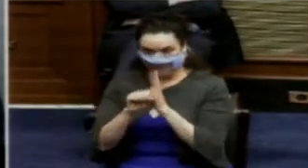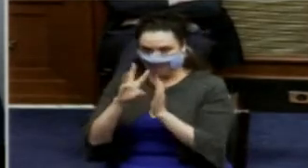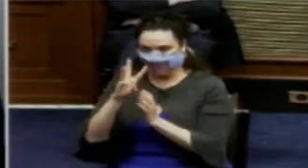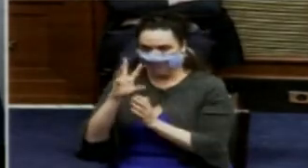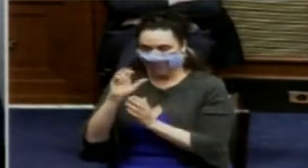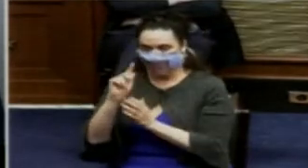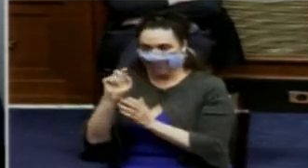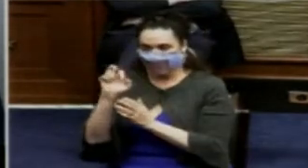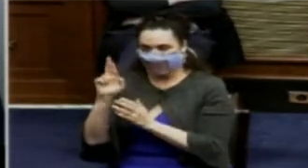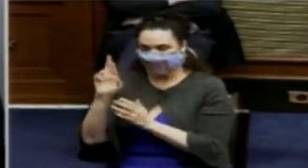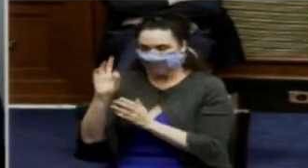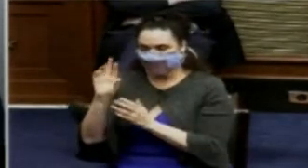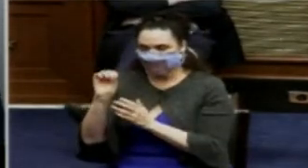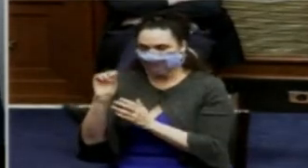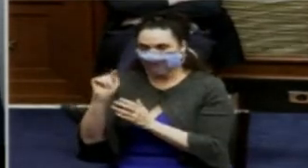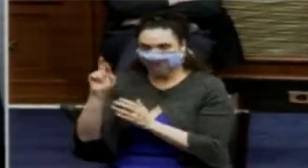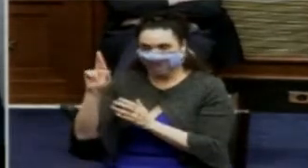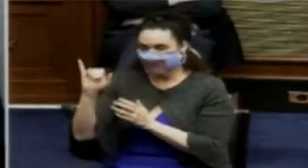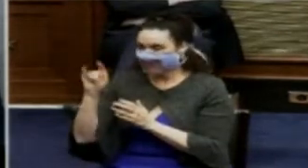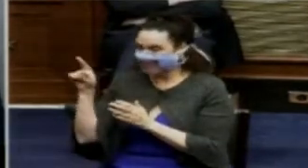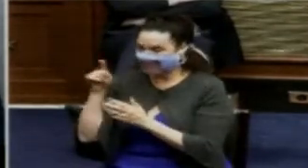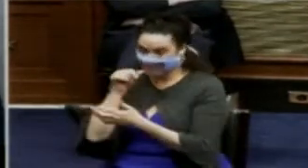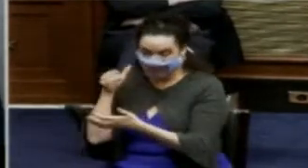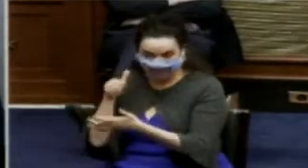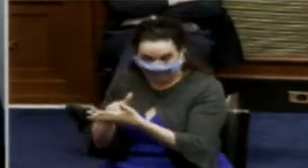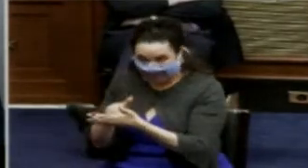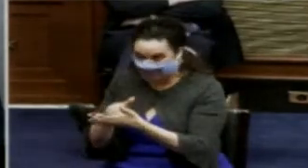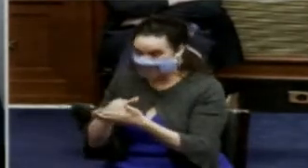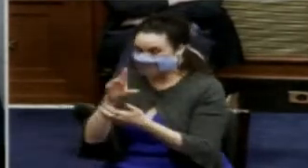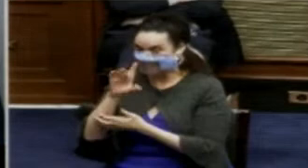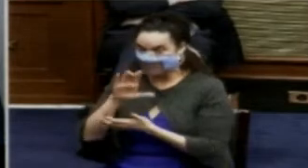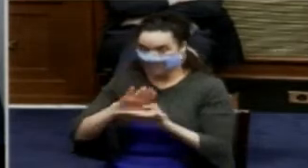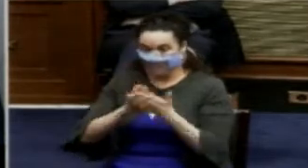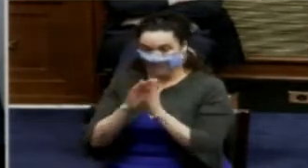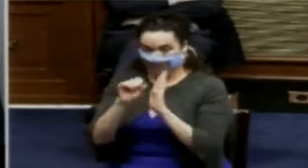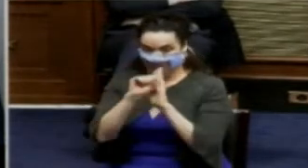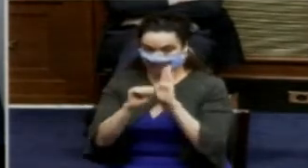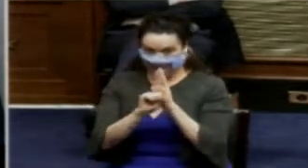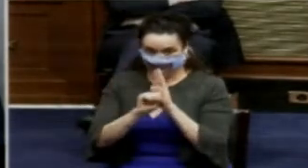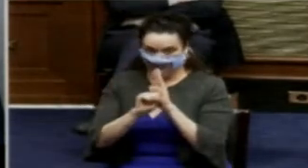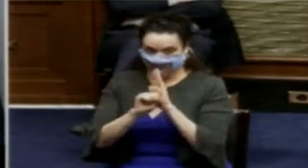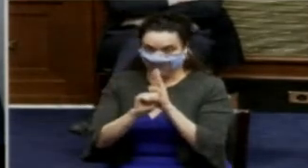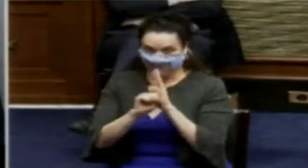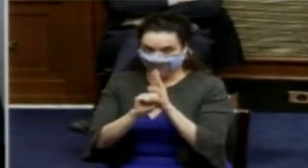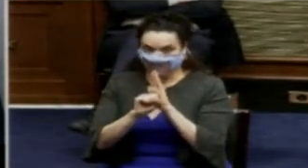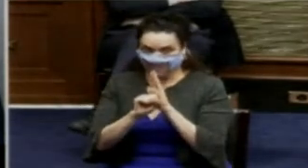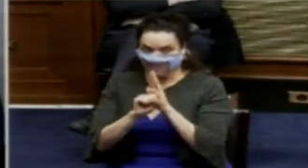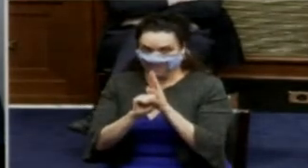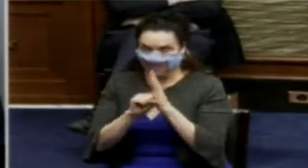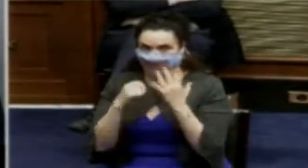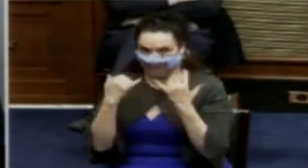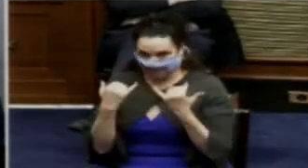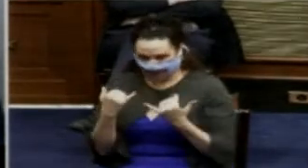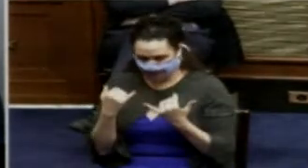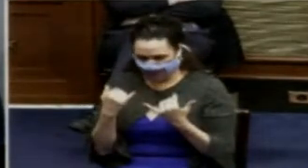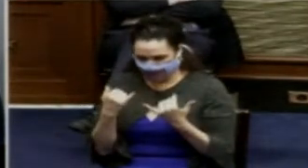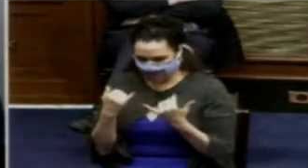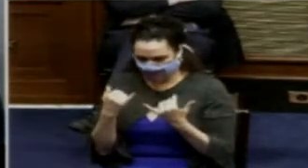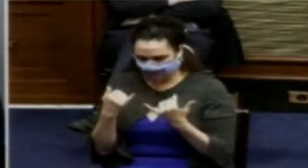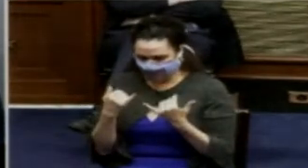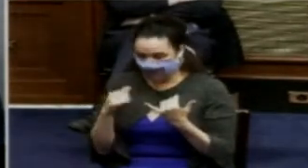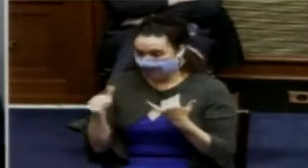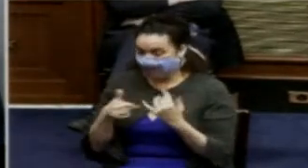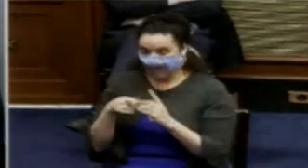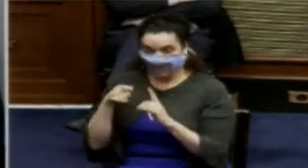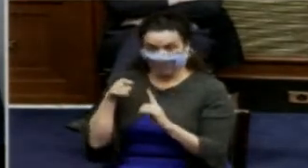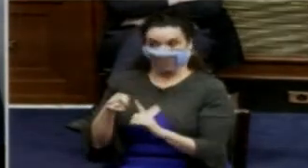was not against statehood. Now, on the other side, I want to just go back, if I might. I think I might be, Madam Chair,